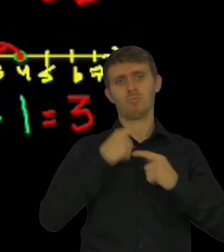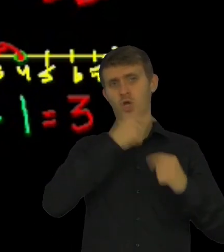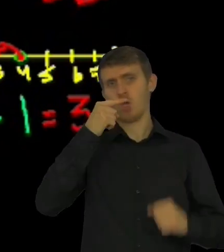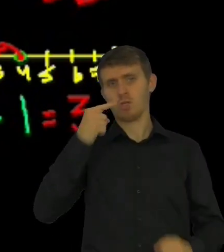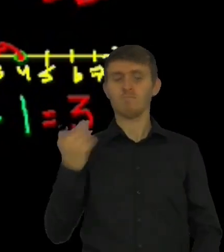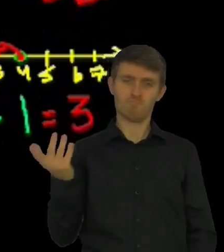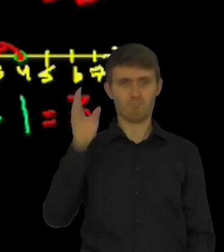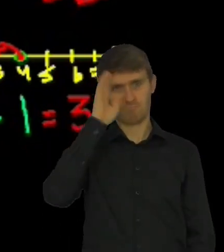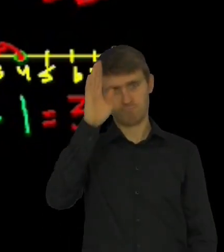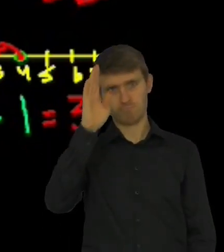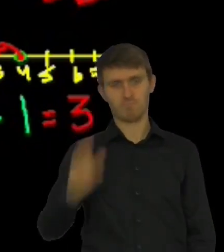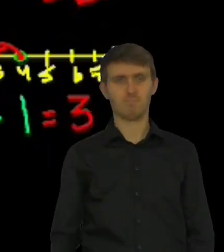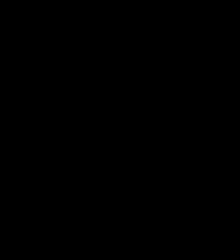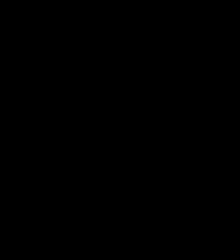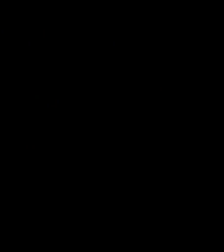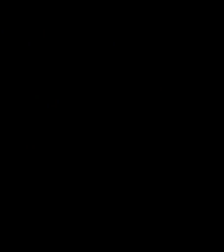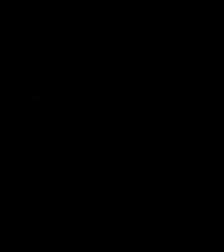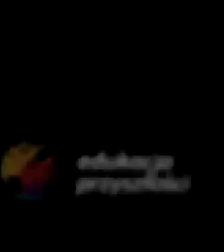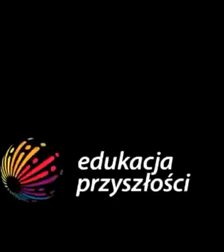exercises see you